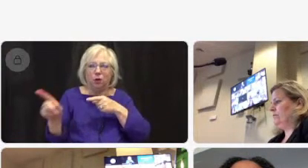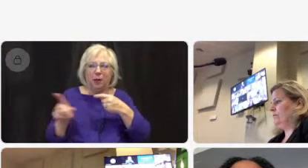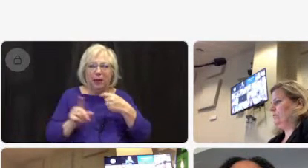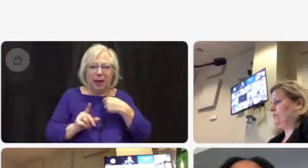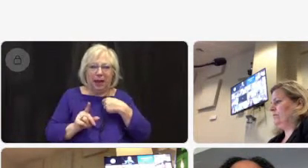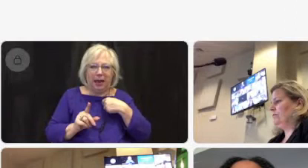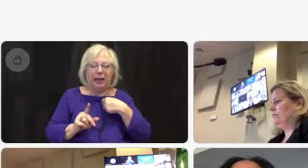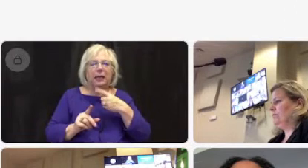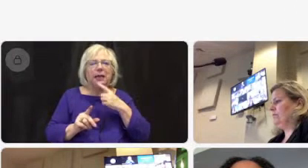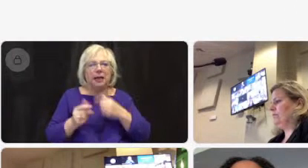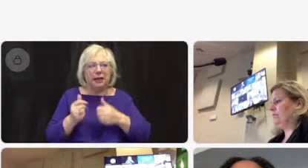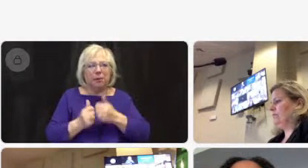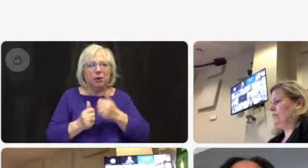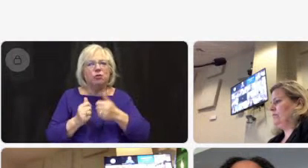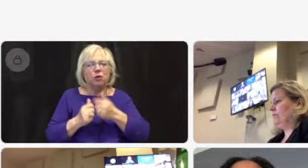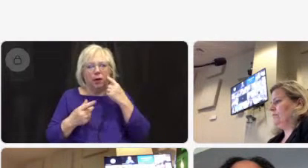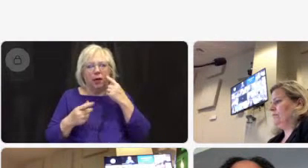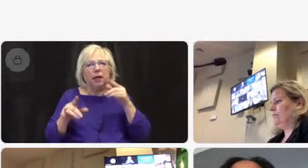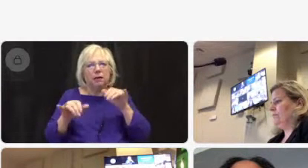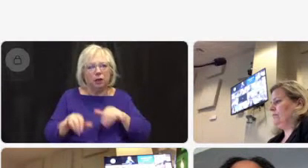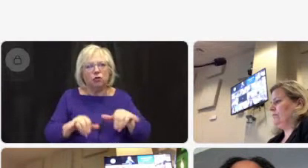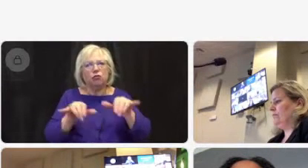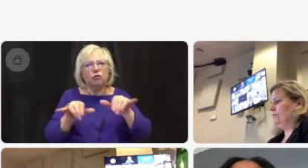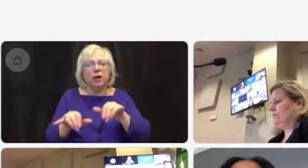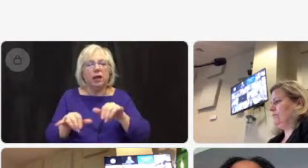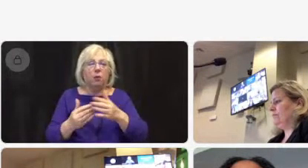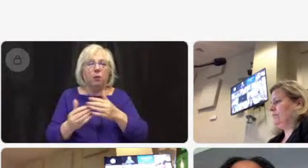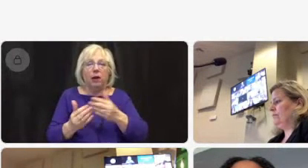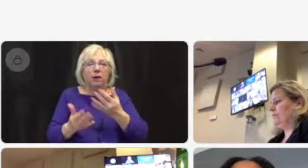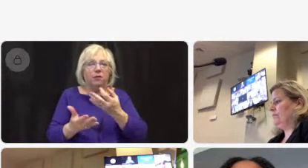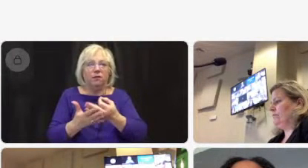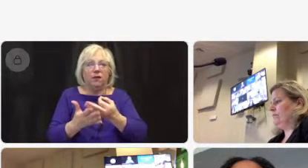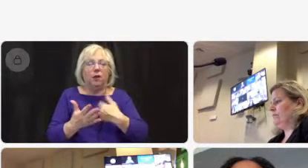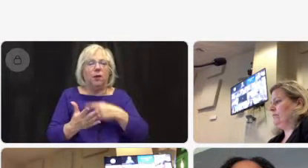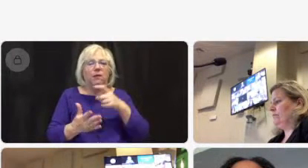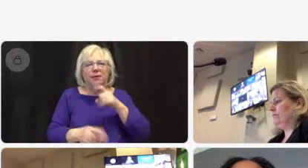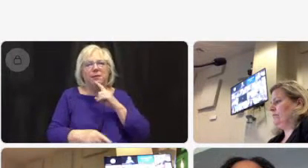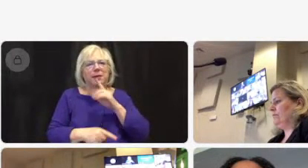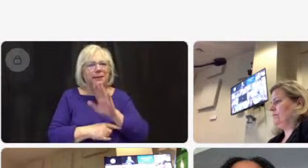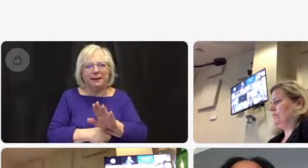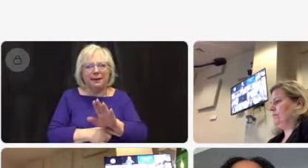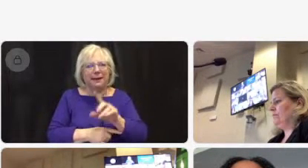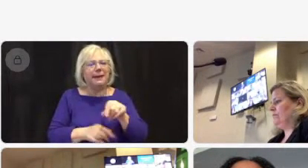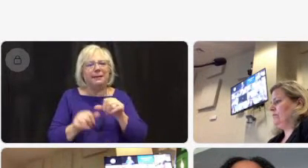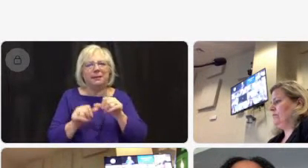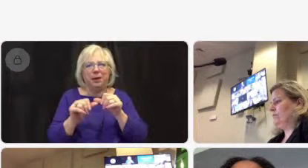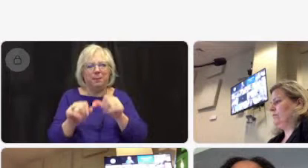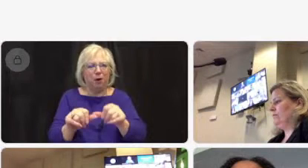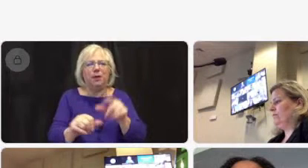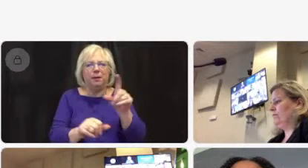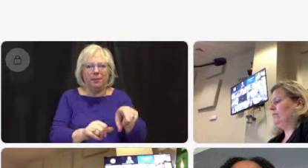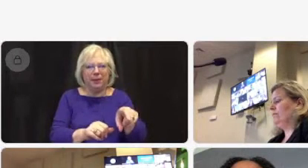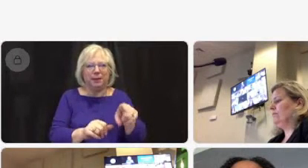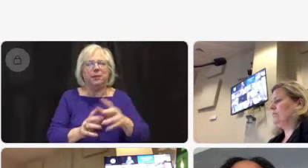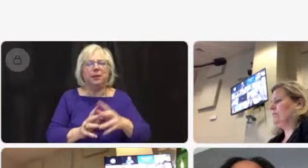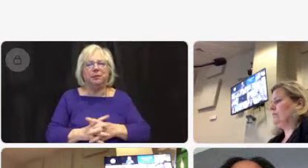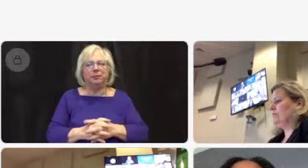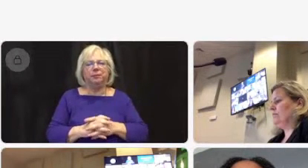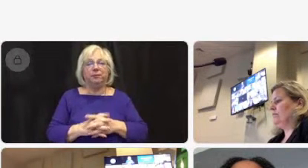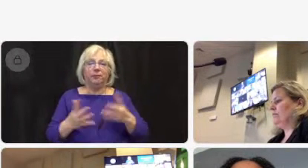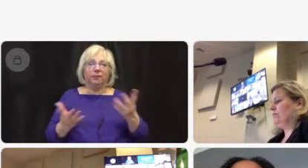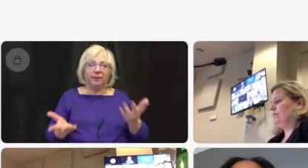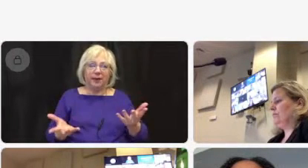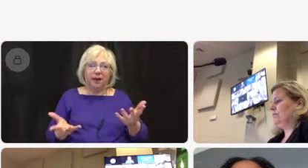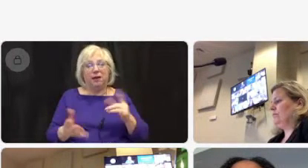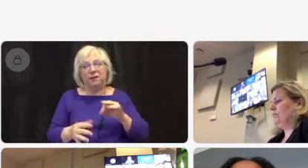majority are in concurrence that whatever funding we do has to be dedicated and has to be permanent. Now, whether